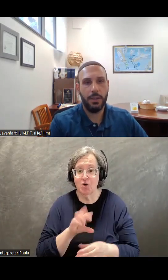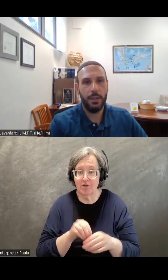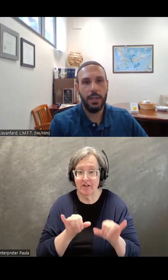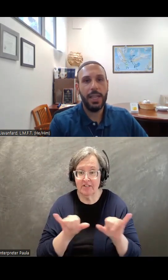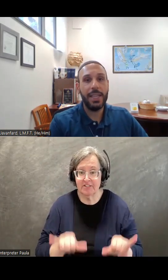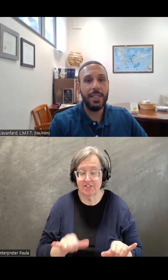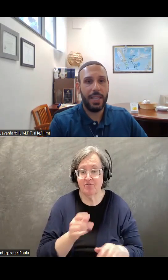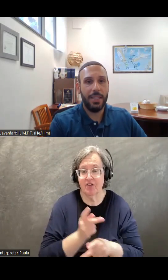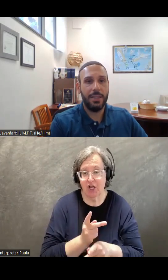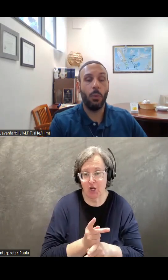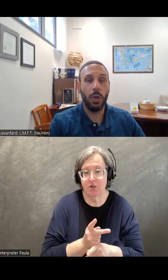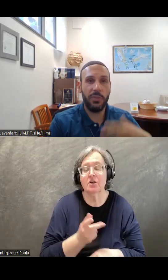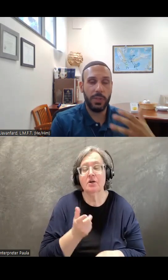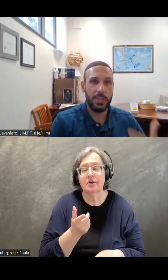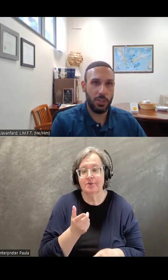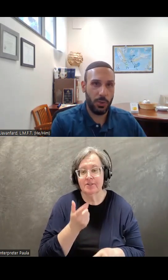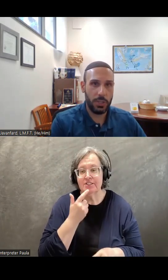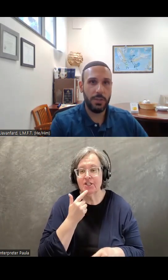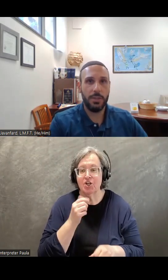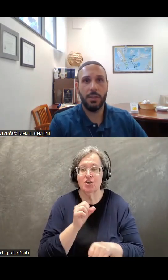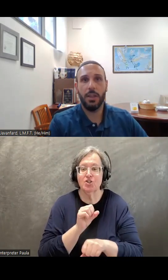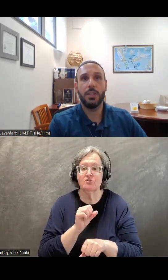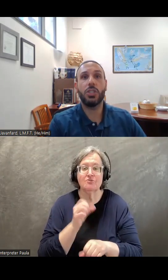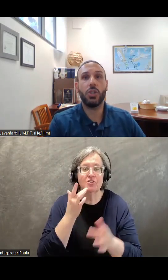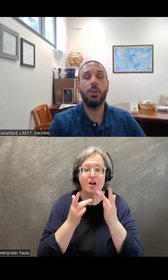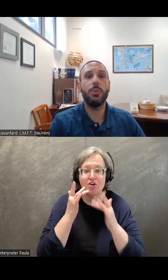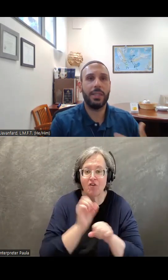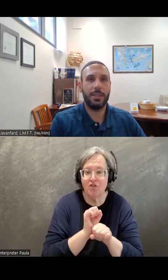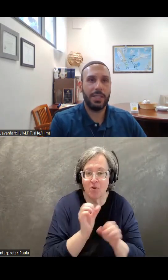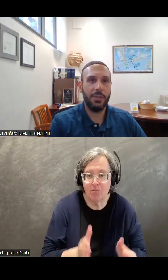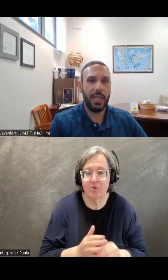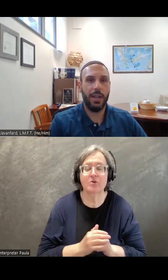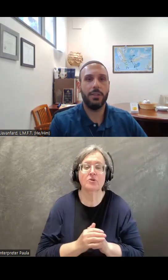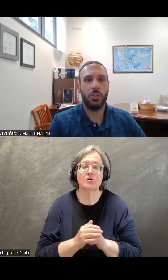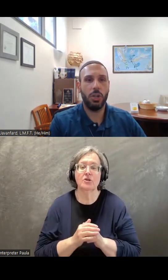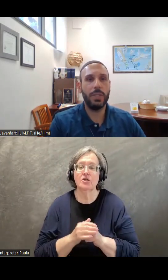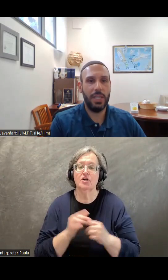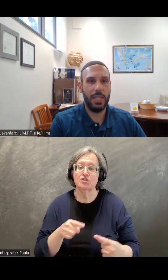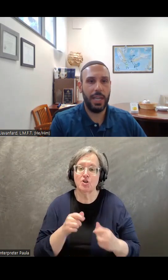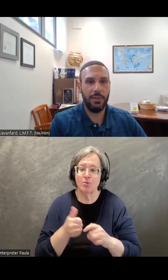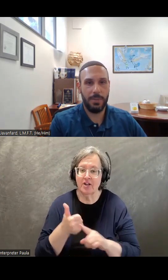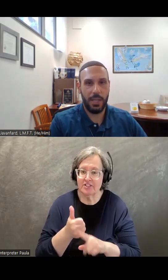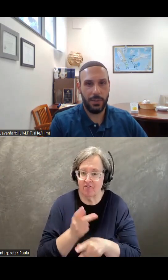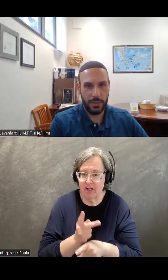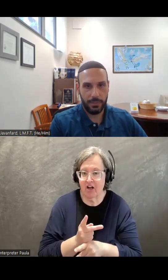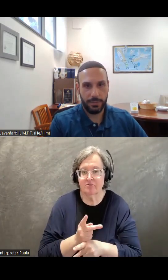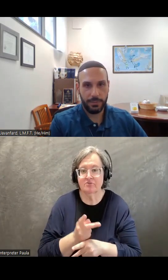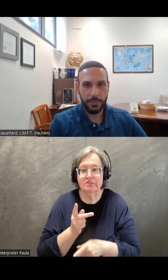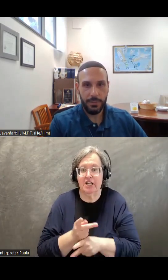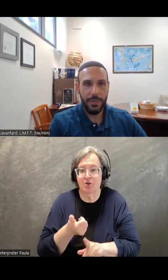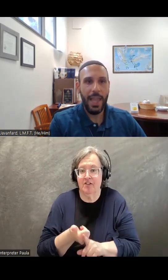care indicated that workforce shortages, struggle with self-care, struggle with taking care of